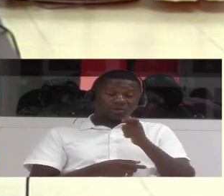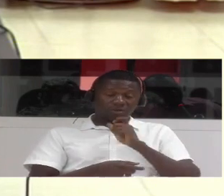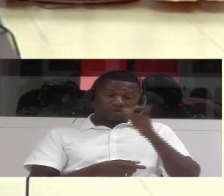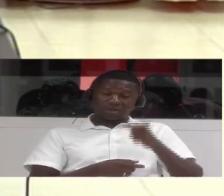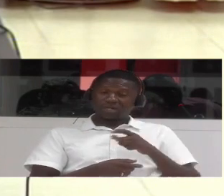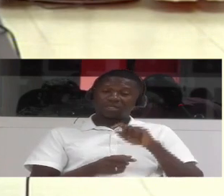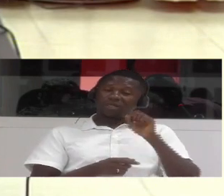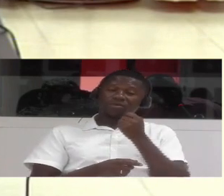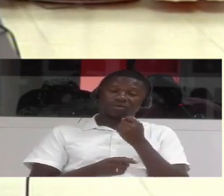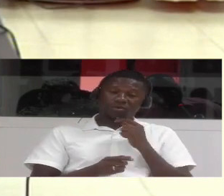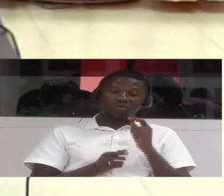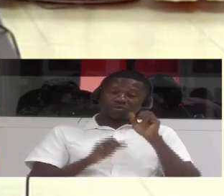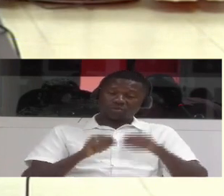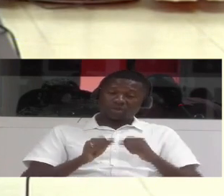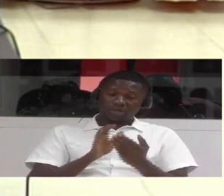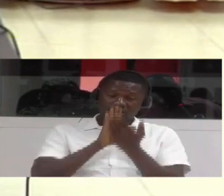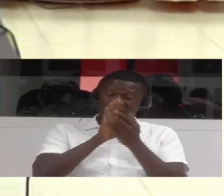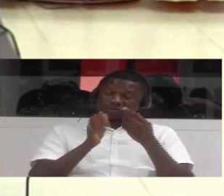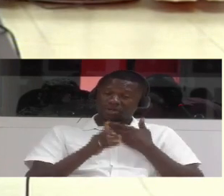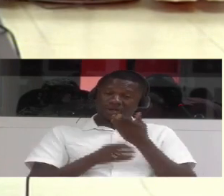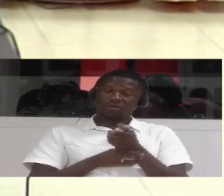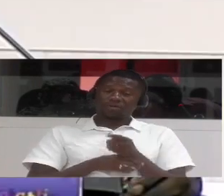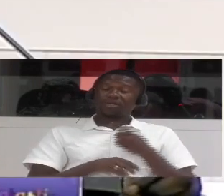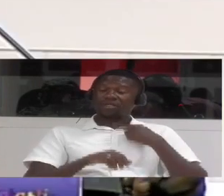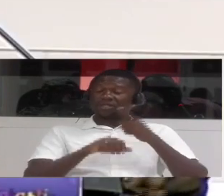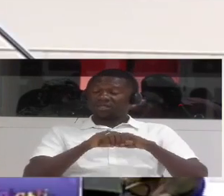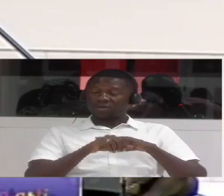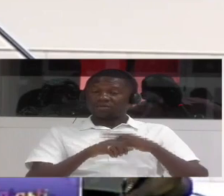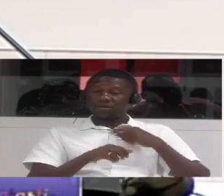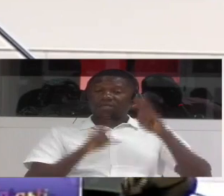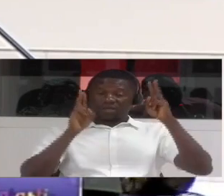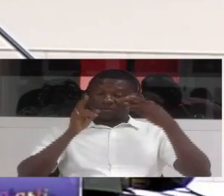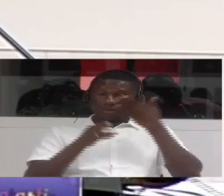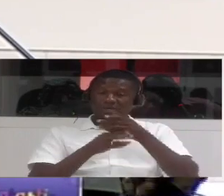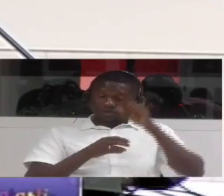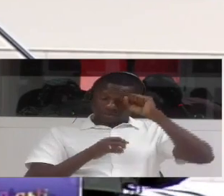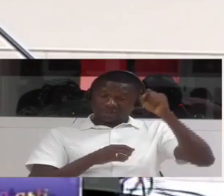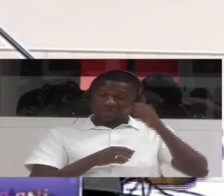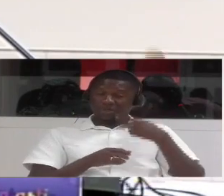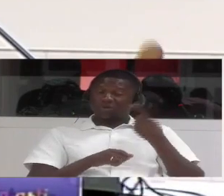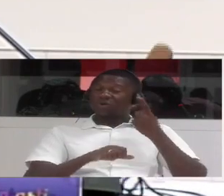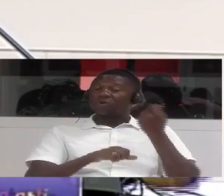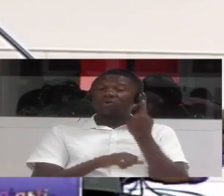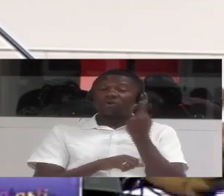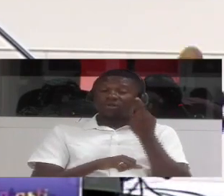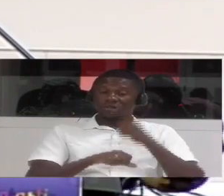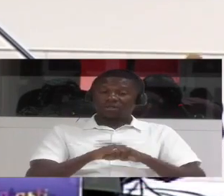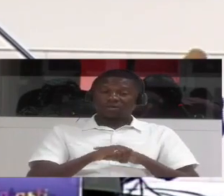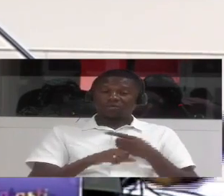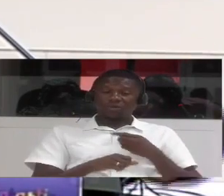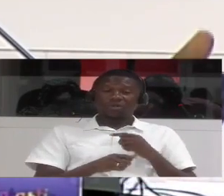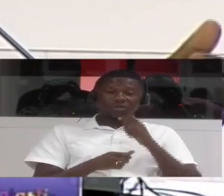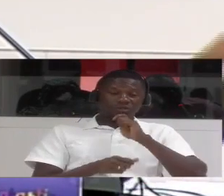the time that JAMMEH was there at the presidency, the only time that some journalists were allowed to even